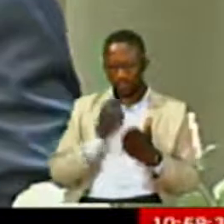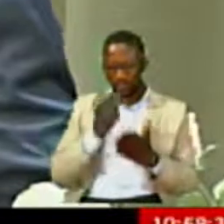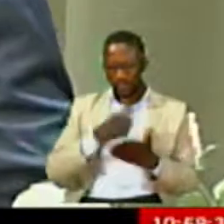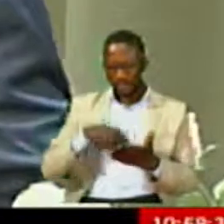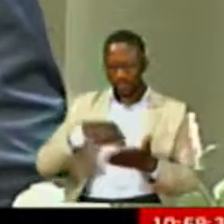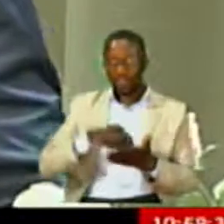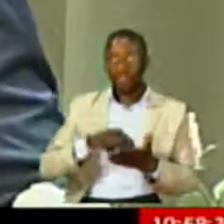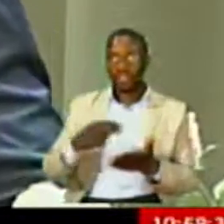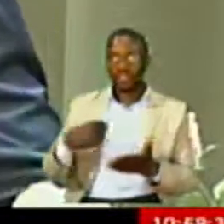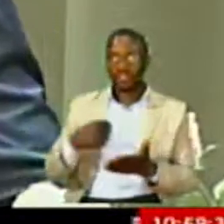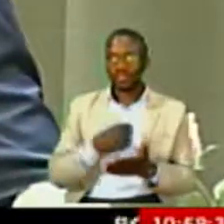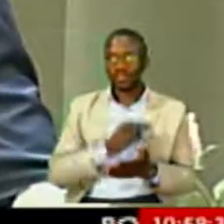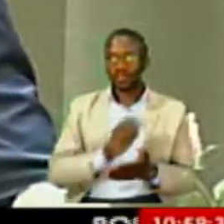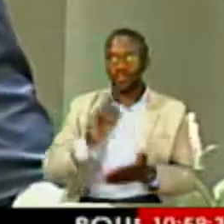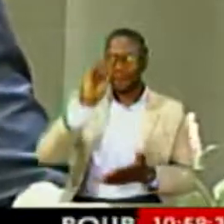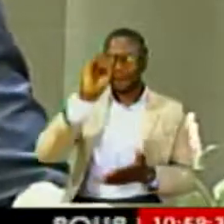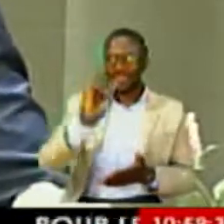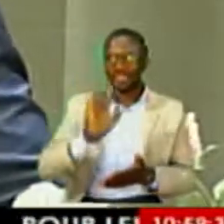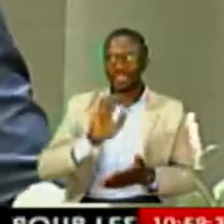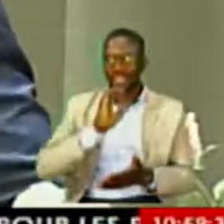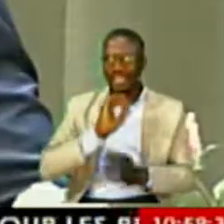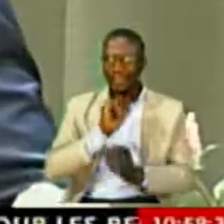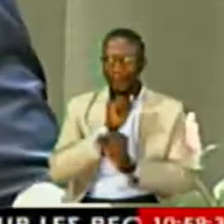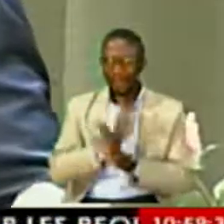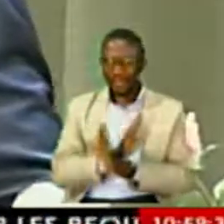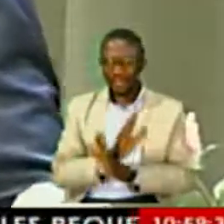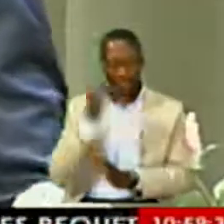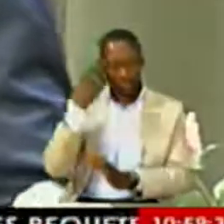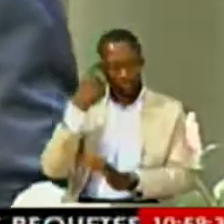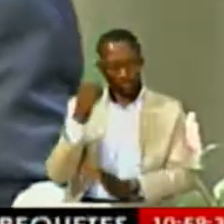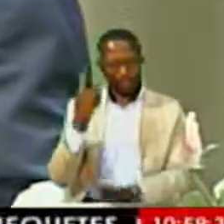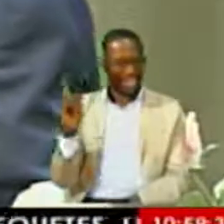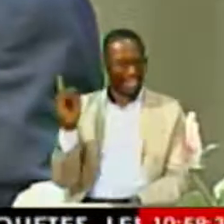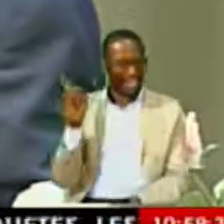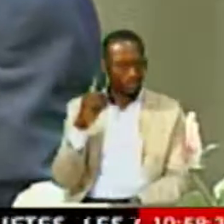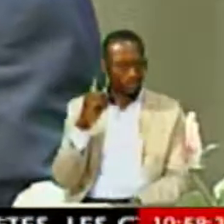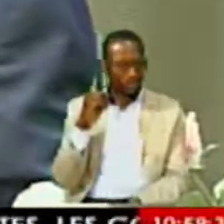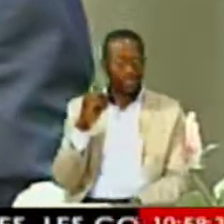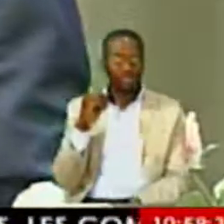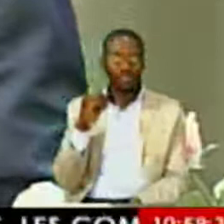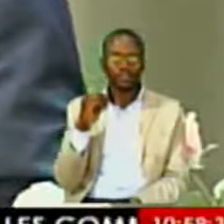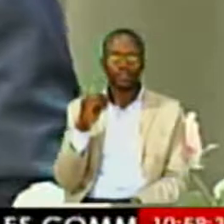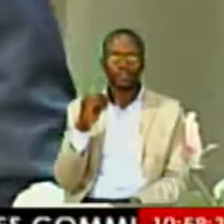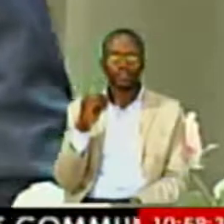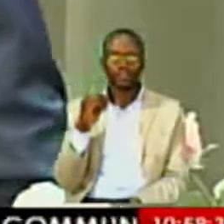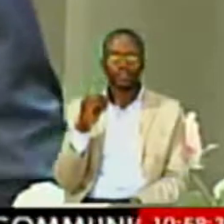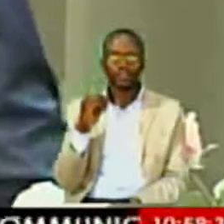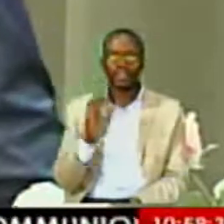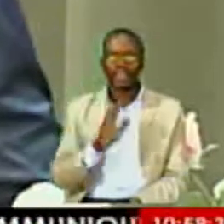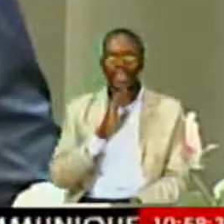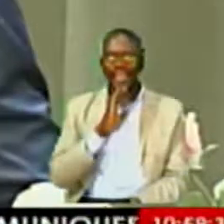devons être prêts pour écouter. We need to be ready. To